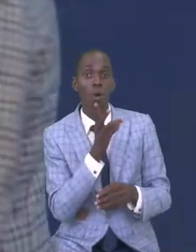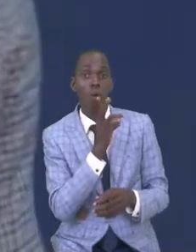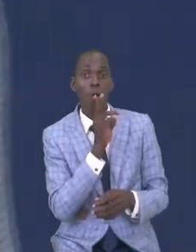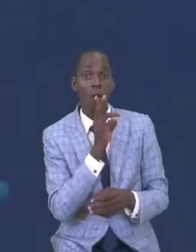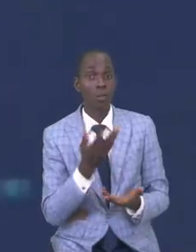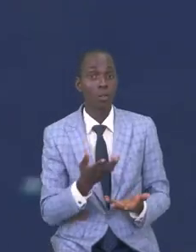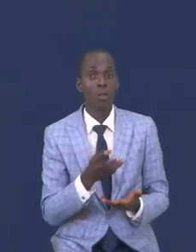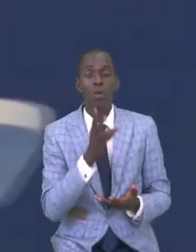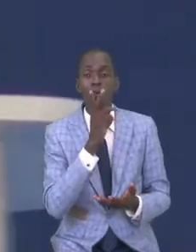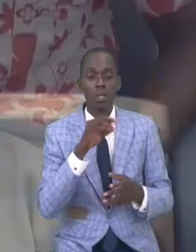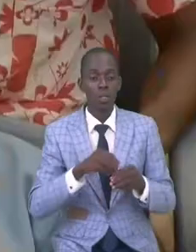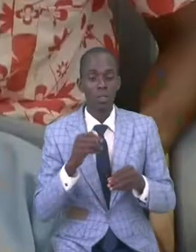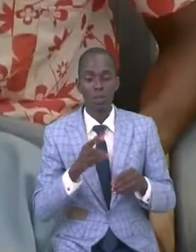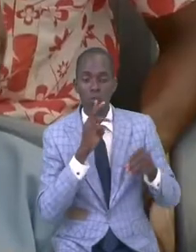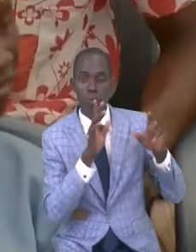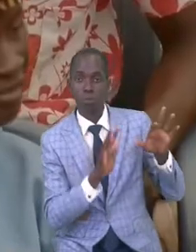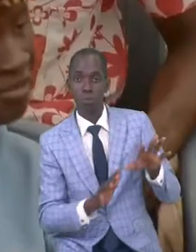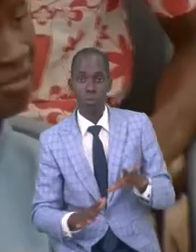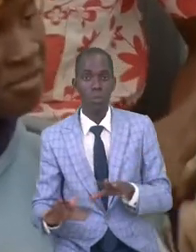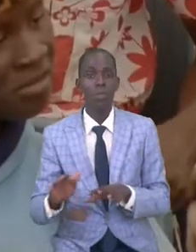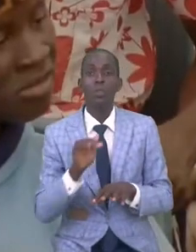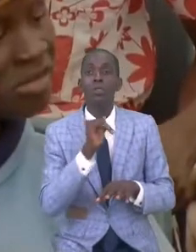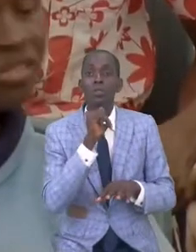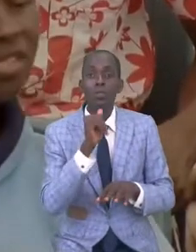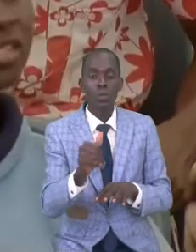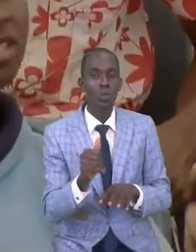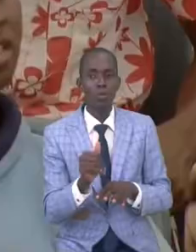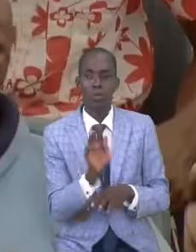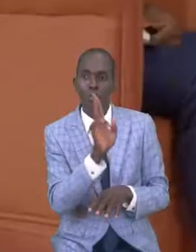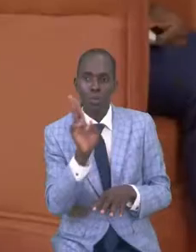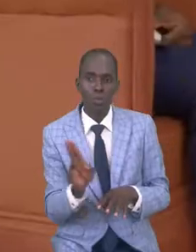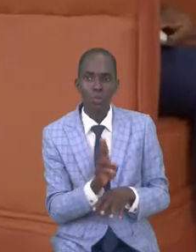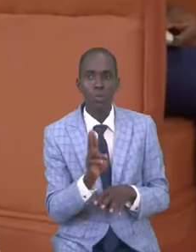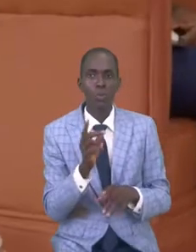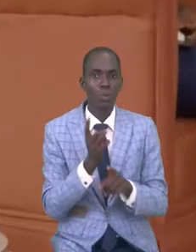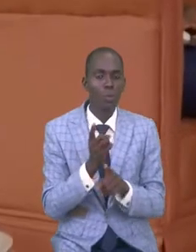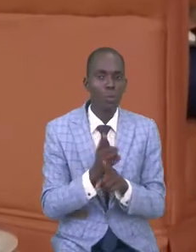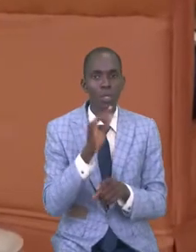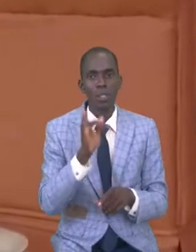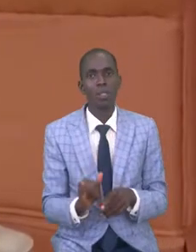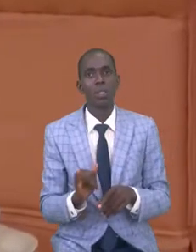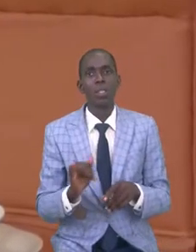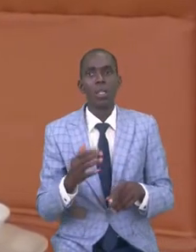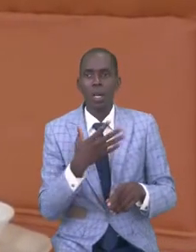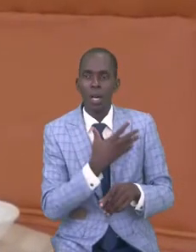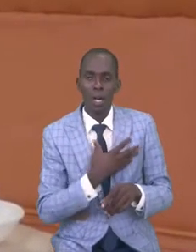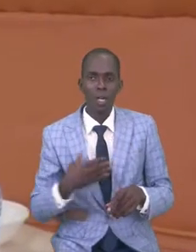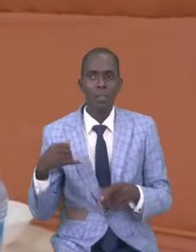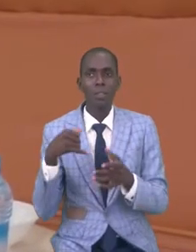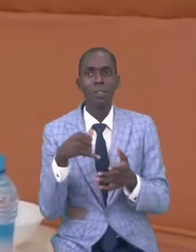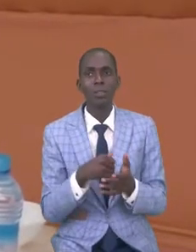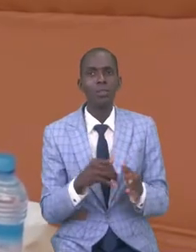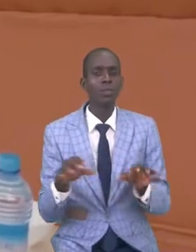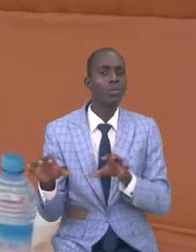the sea, in the ocean, not channeled to come and serve us. It does